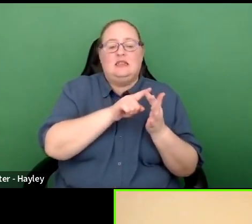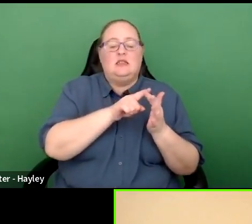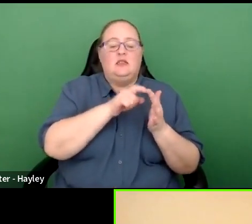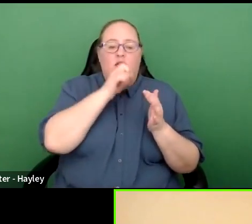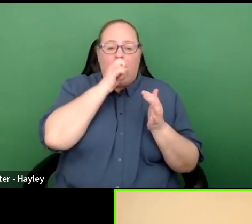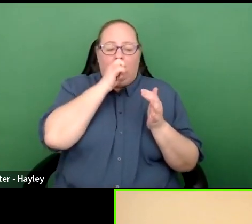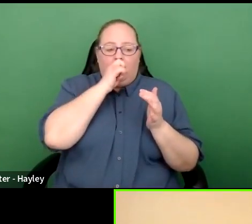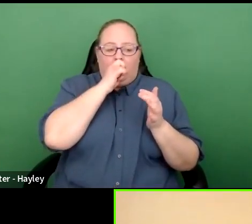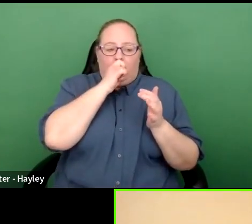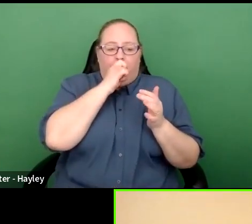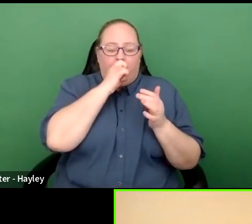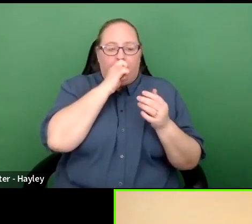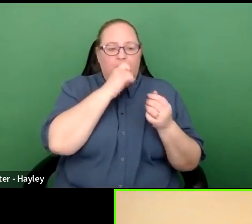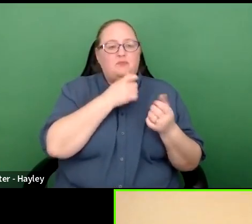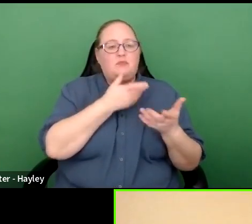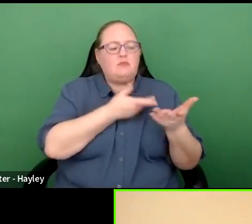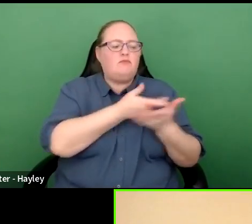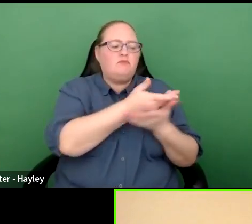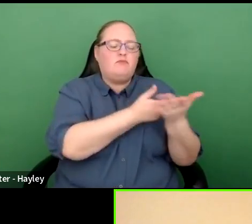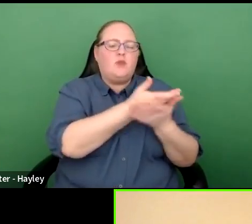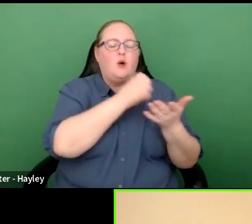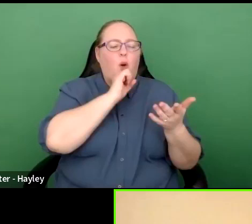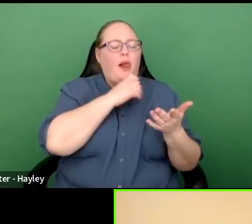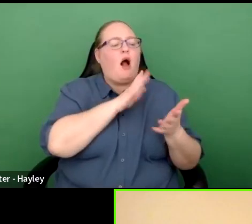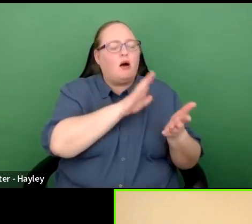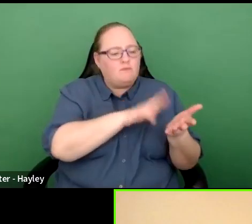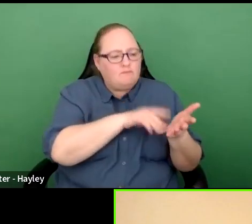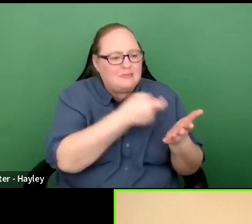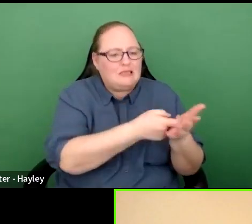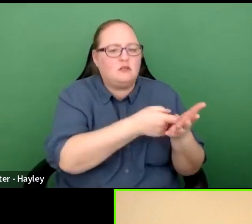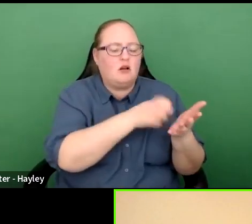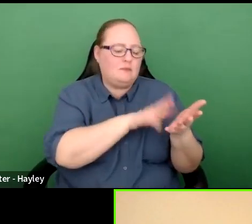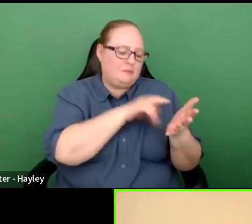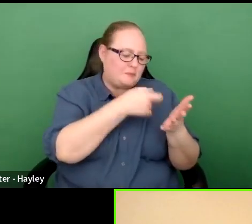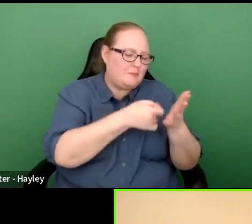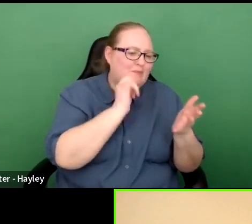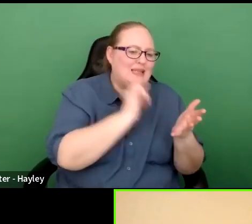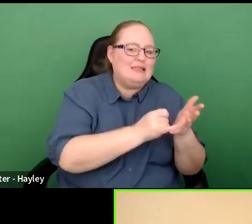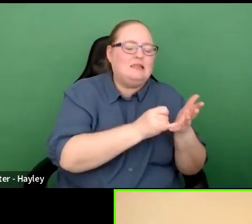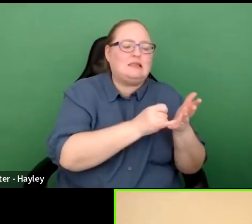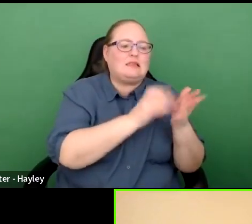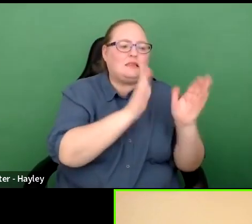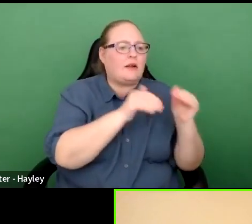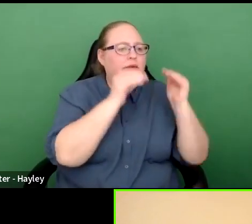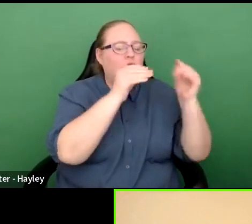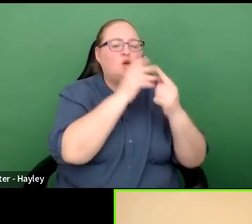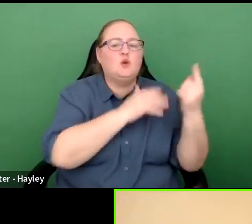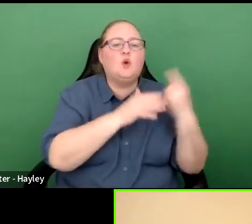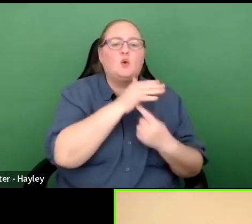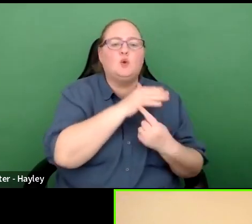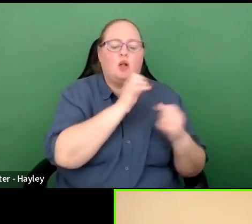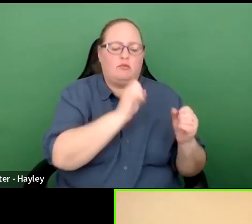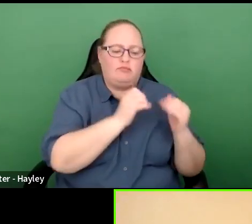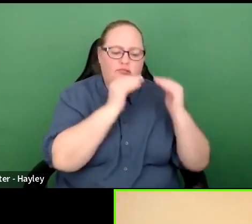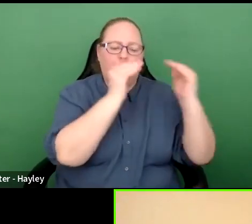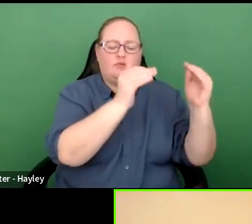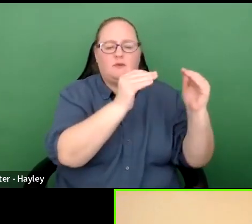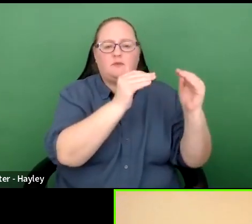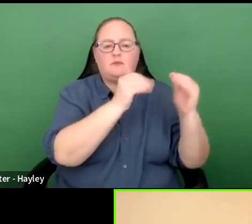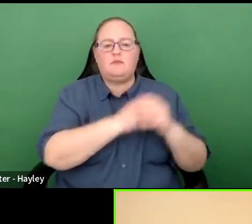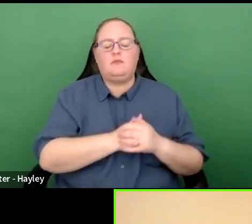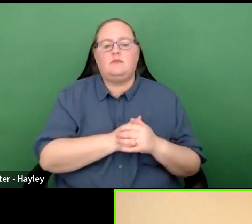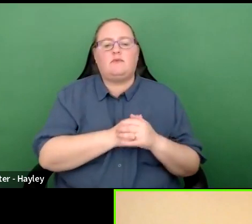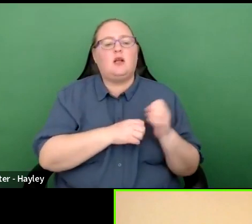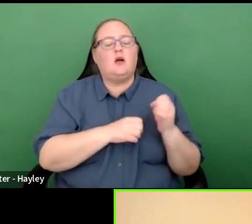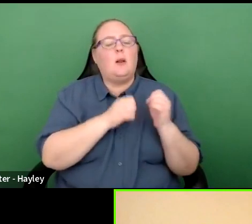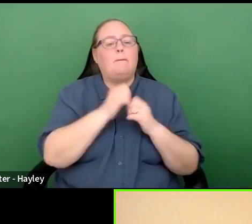Mrs., and so on and so forth. Those who were promoted and used social lifts opened by the Bolshevik Revolution and the